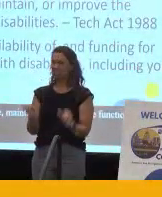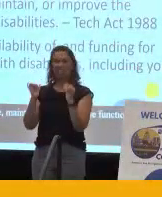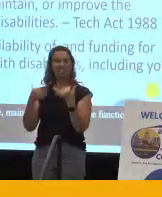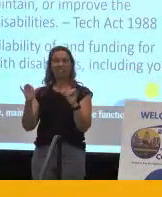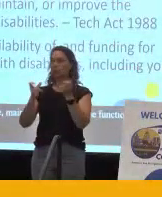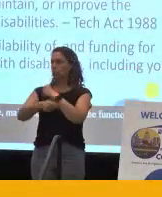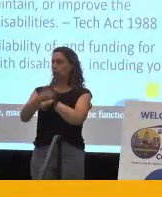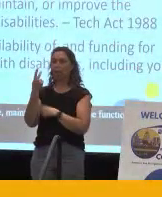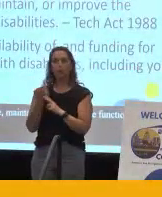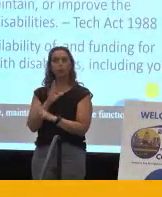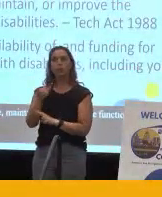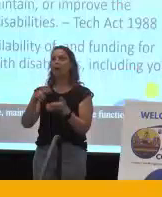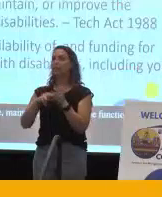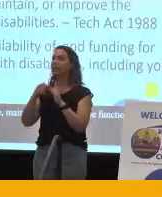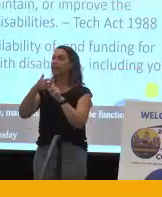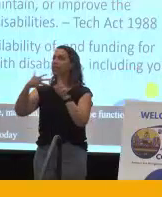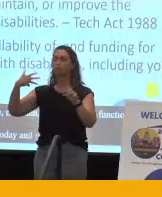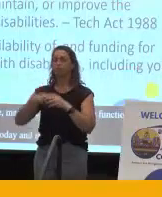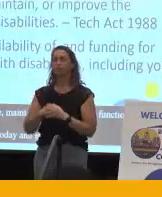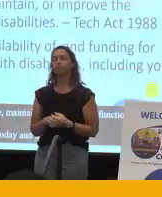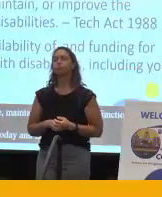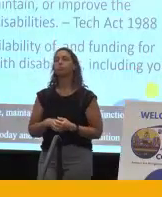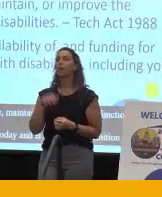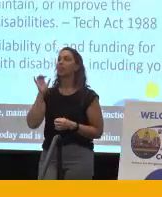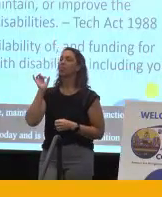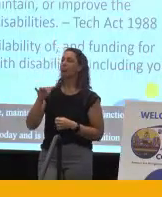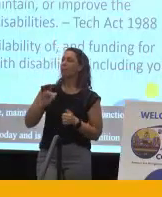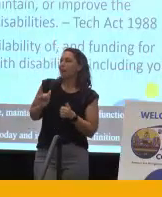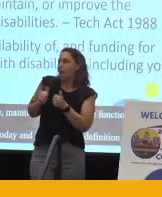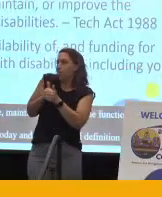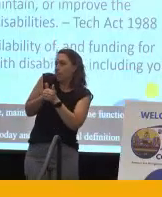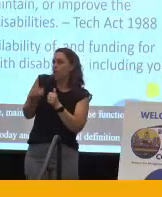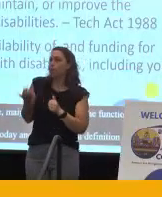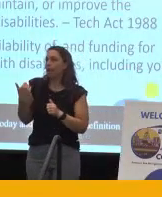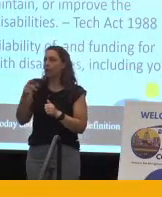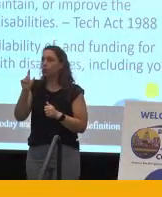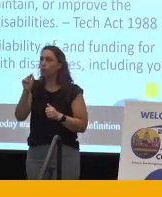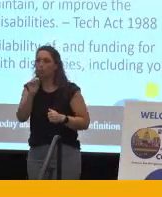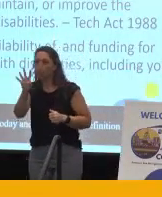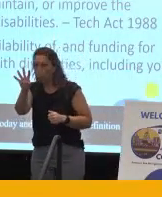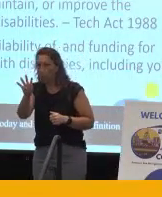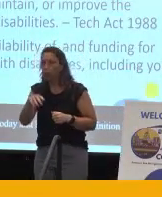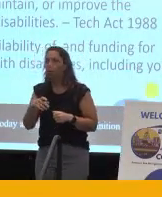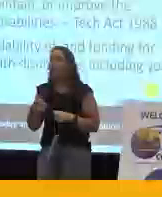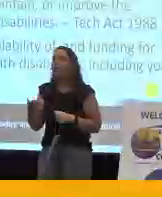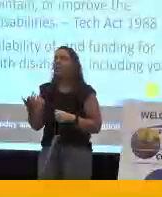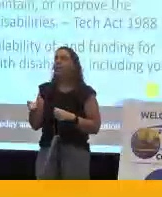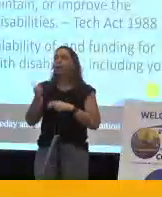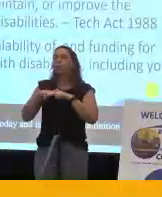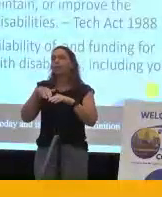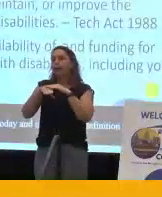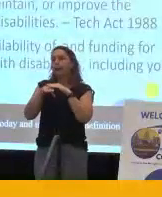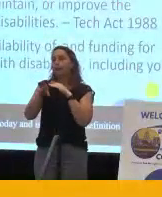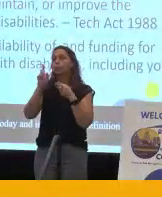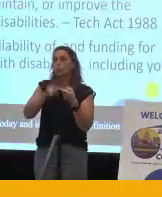that we use. The AT Act was updated in 2004, which increased the access to and availability